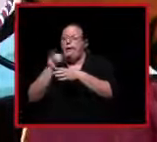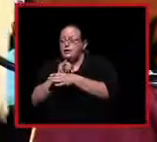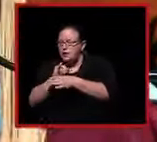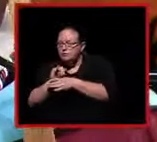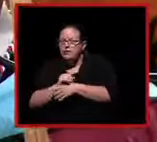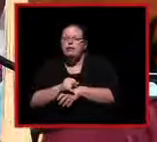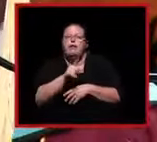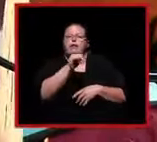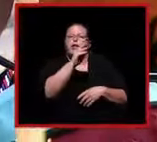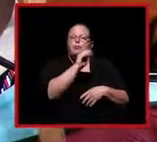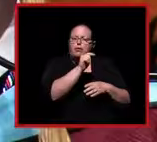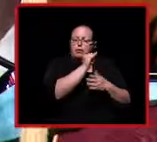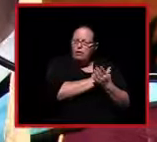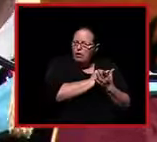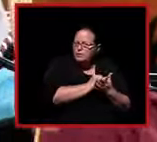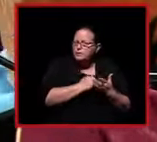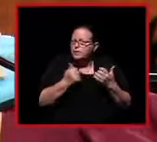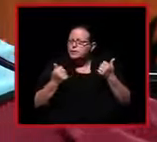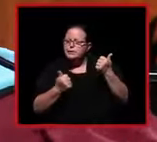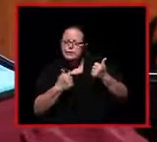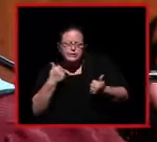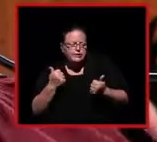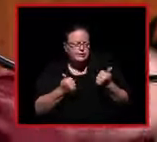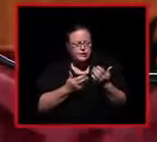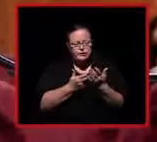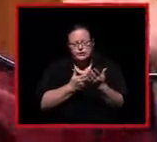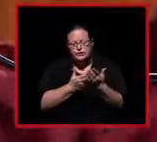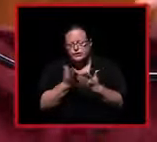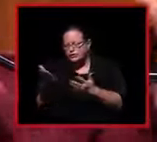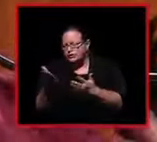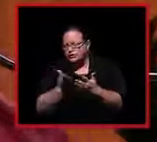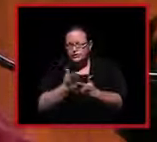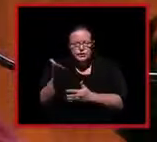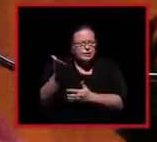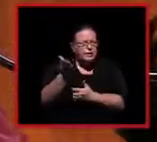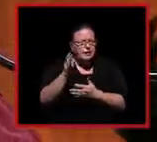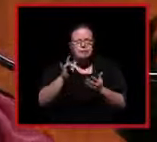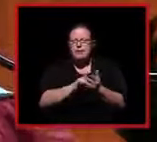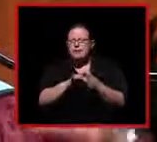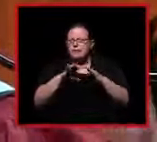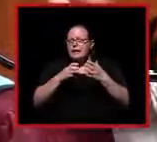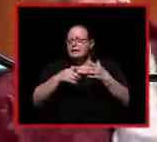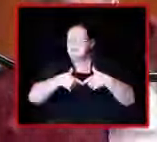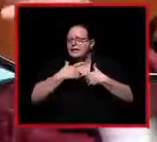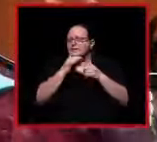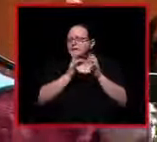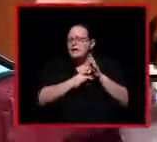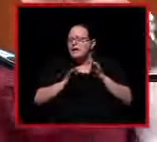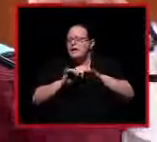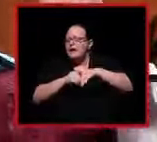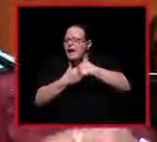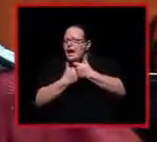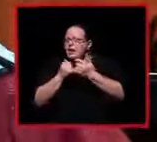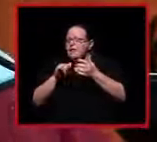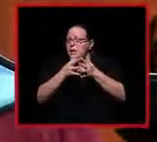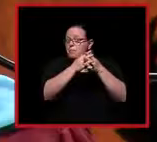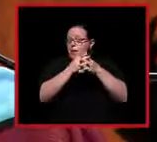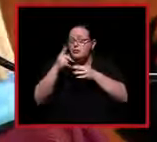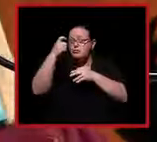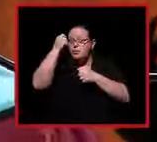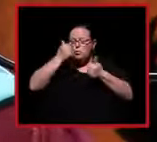liberal arts education. And which pathways would lead to a middle-class lifestyle, you know, the American